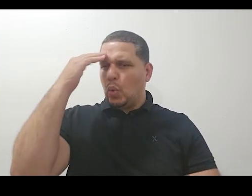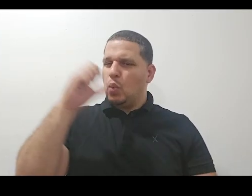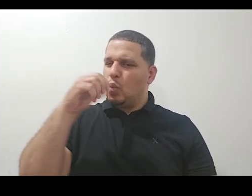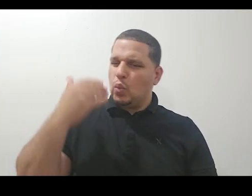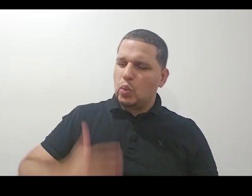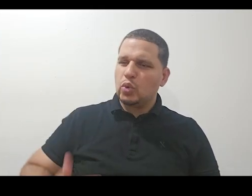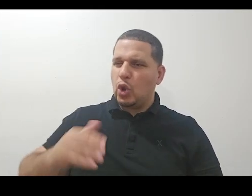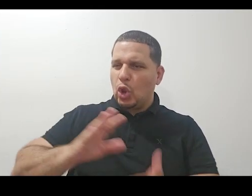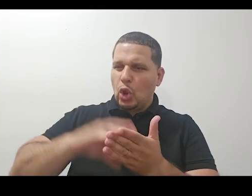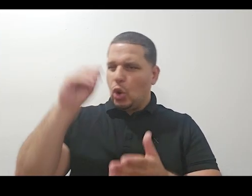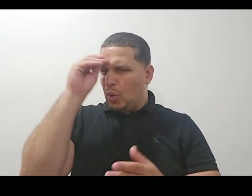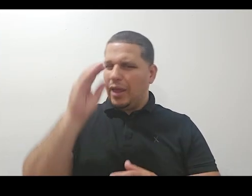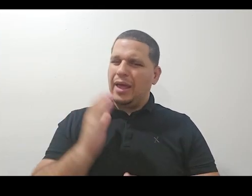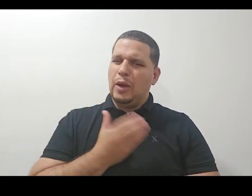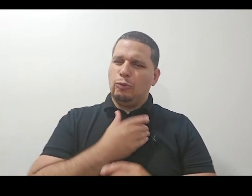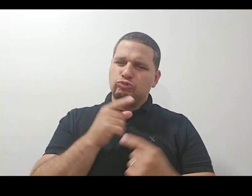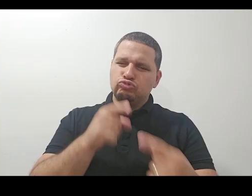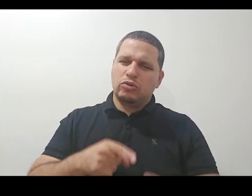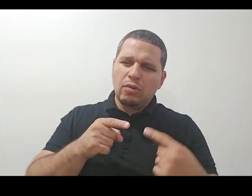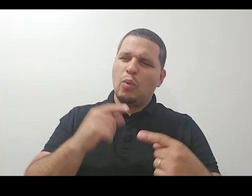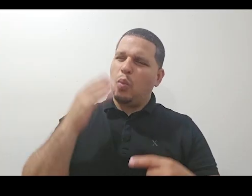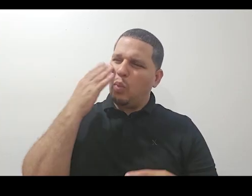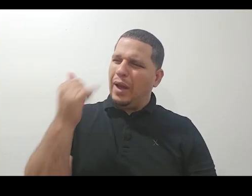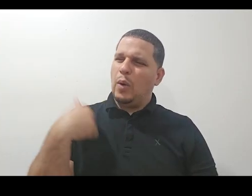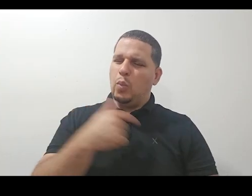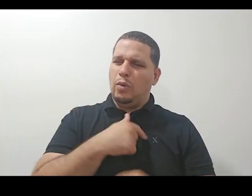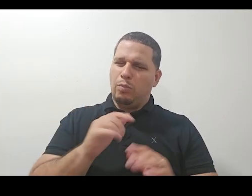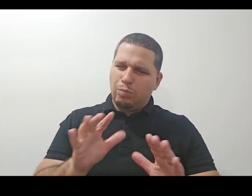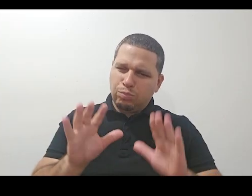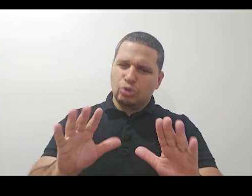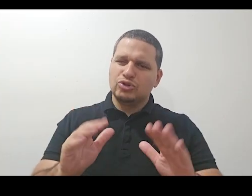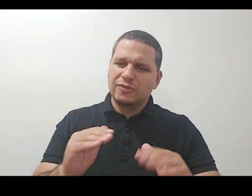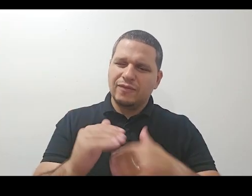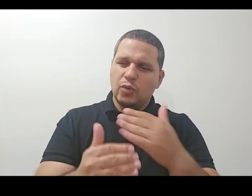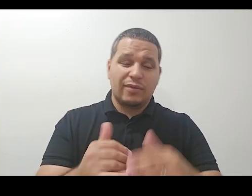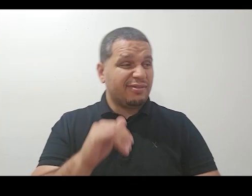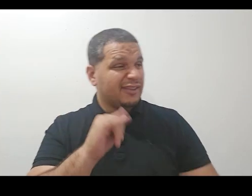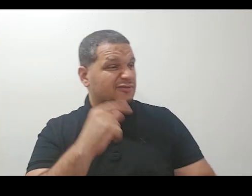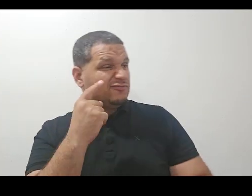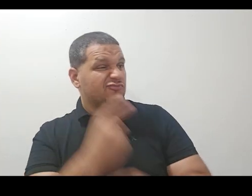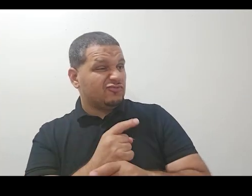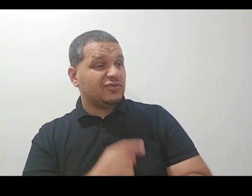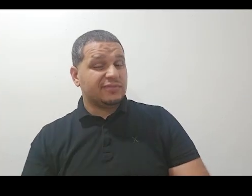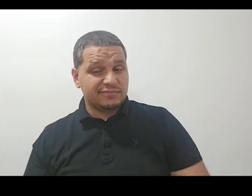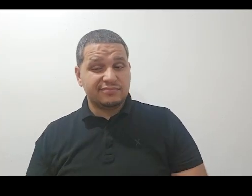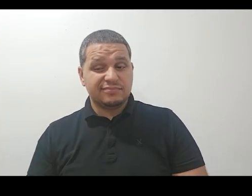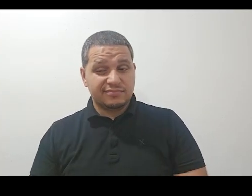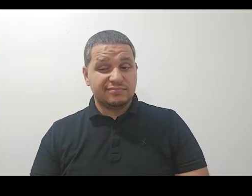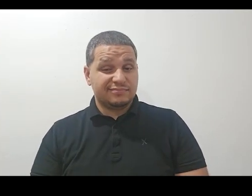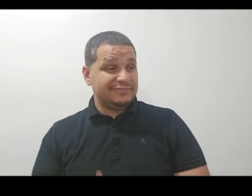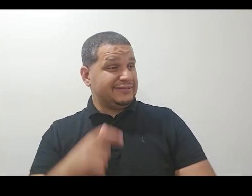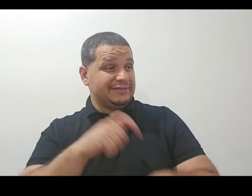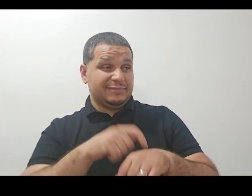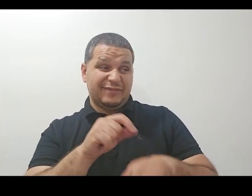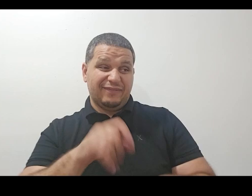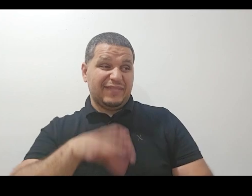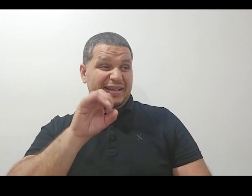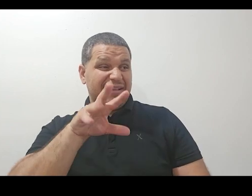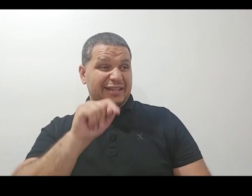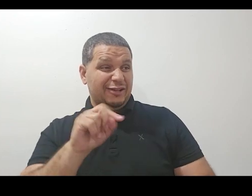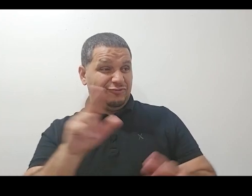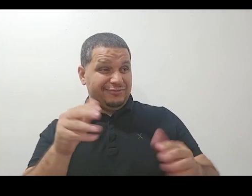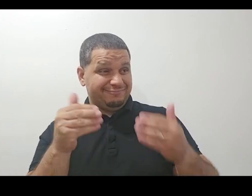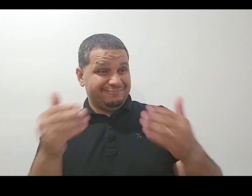us and learn our struggle and see why we're pushing forward. That's right. Mess around and find